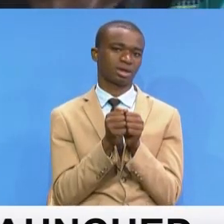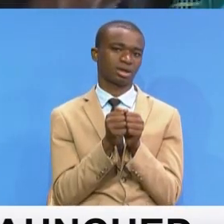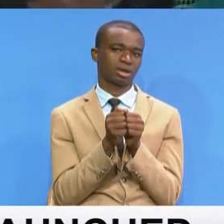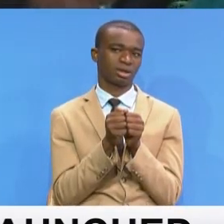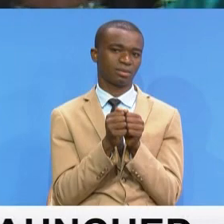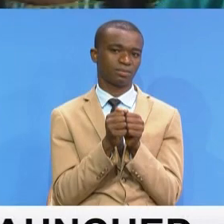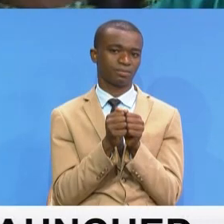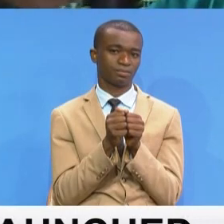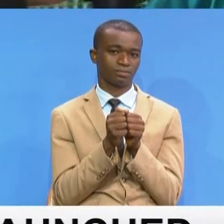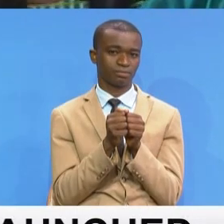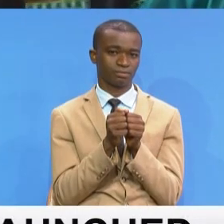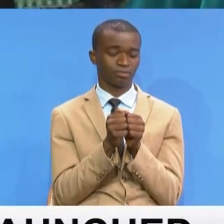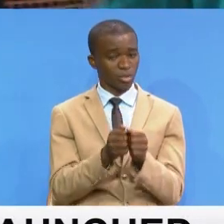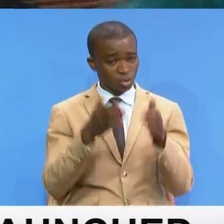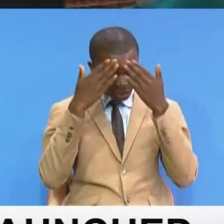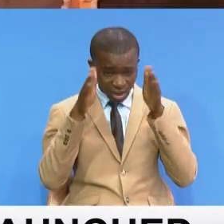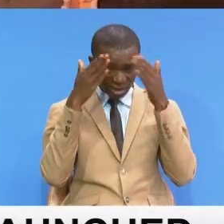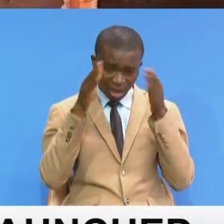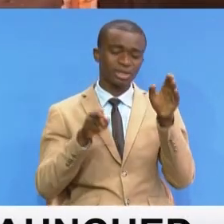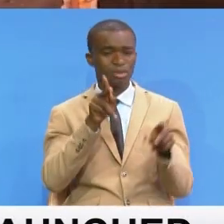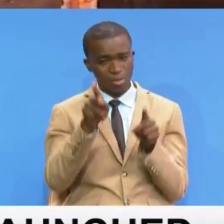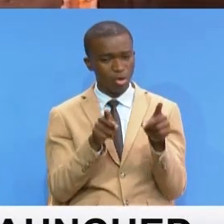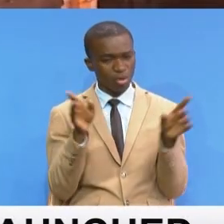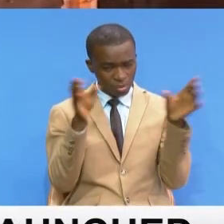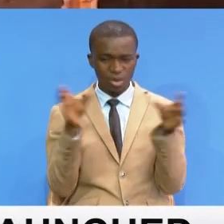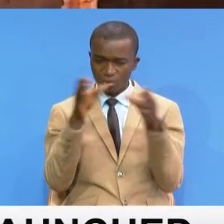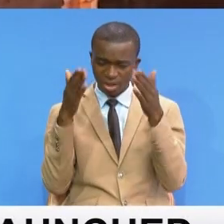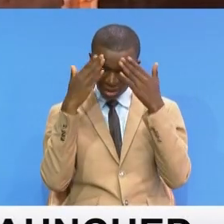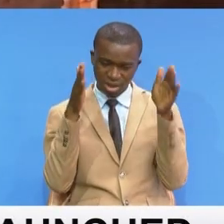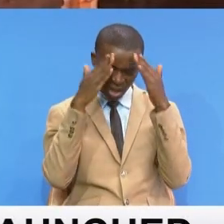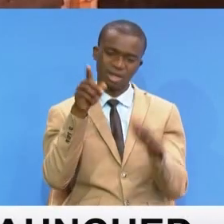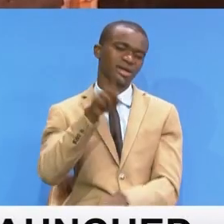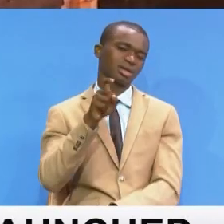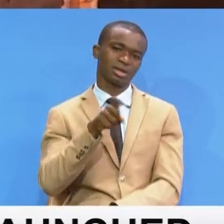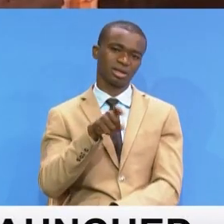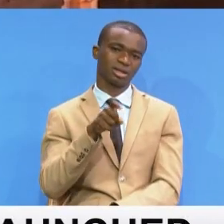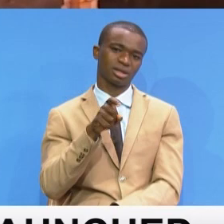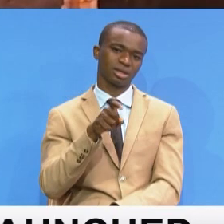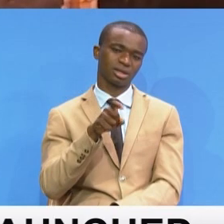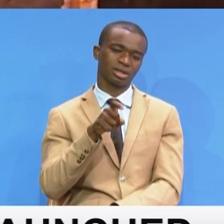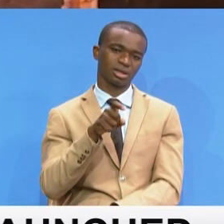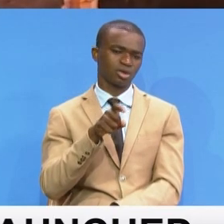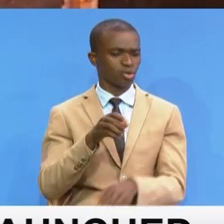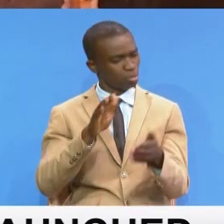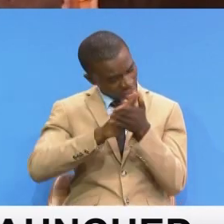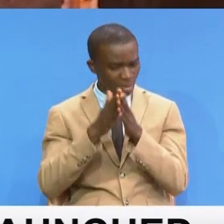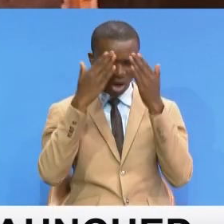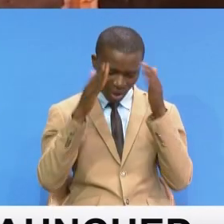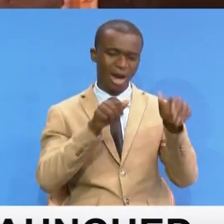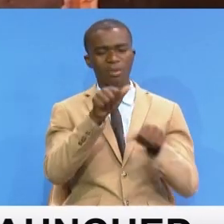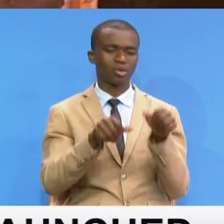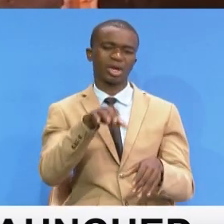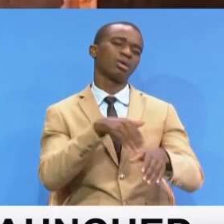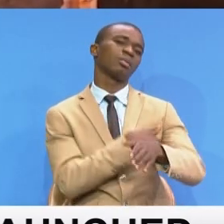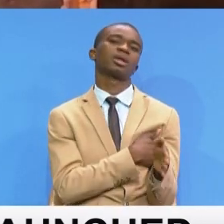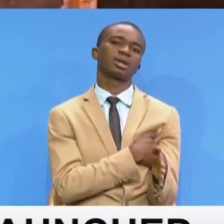chiefdom, sensitizing your community. We've been following you. That's why we are here